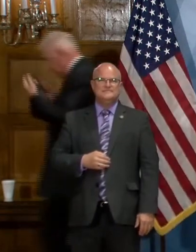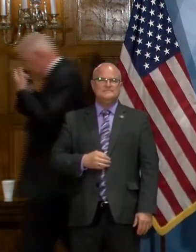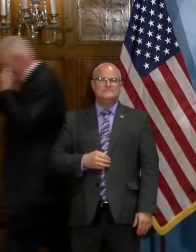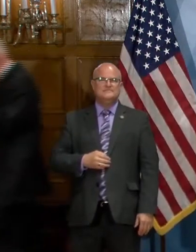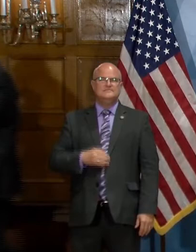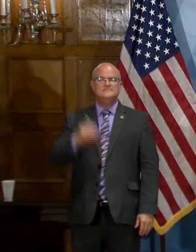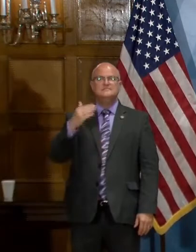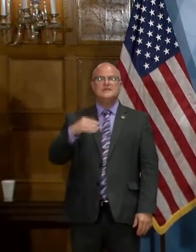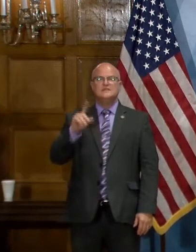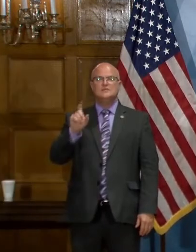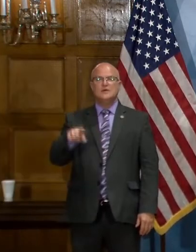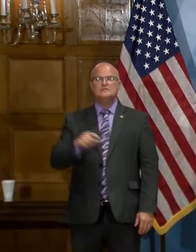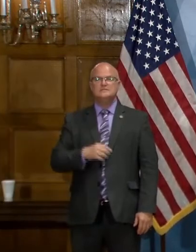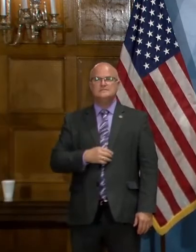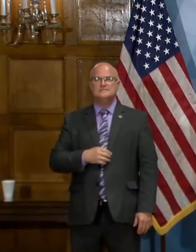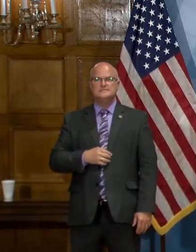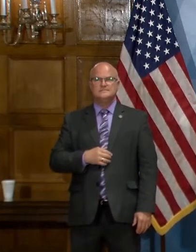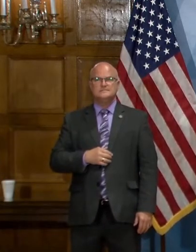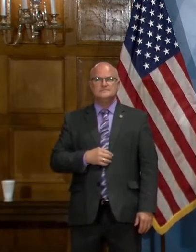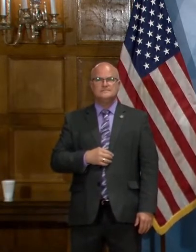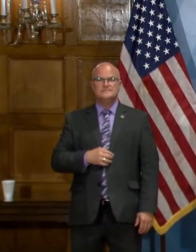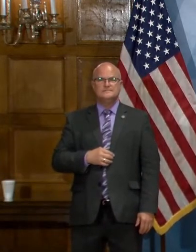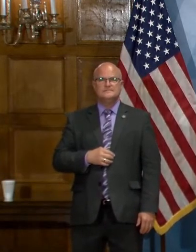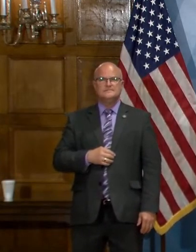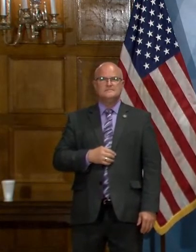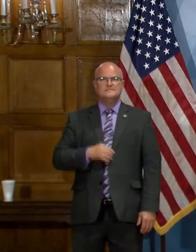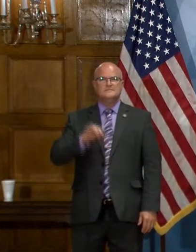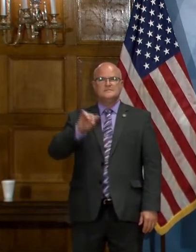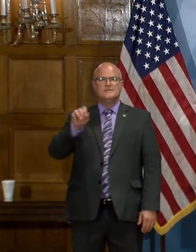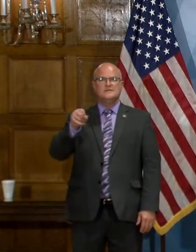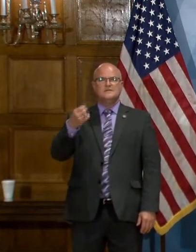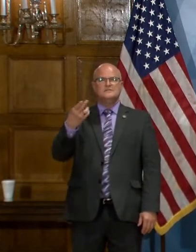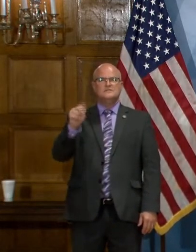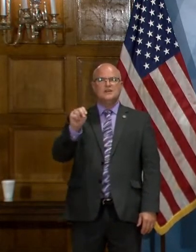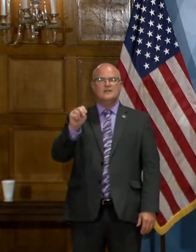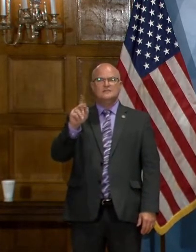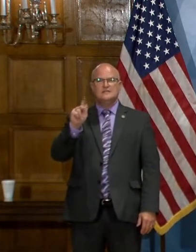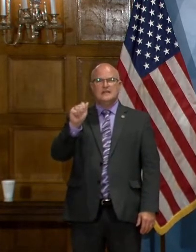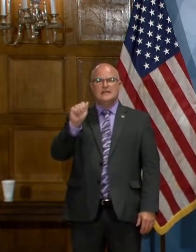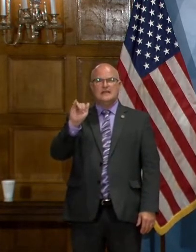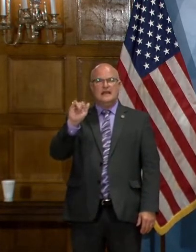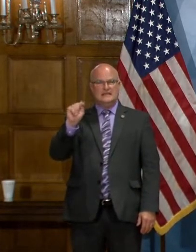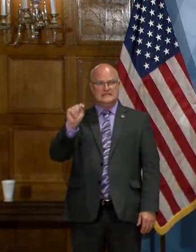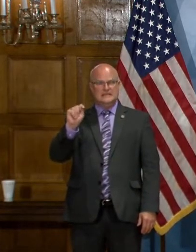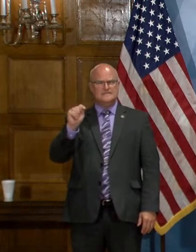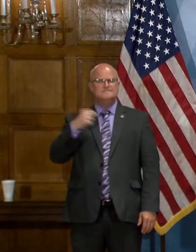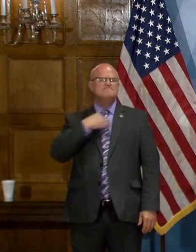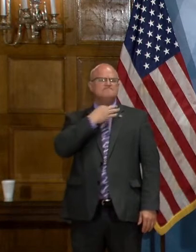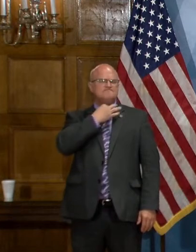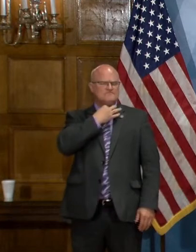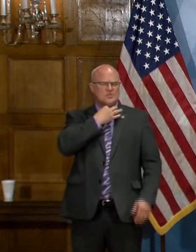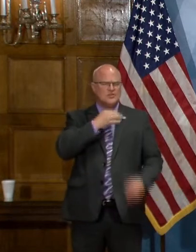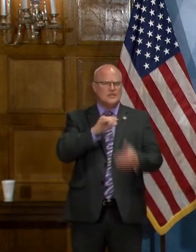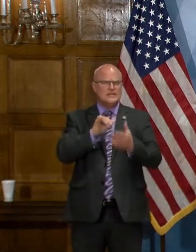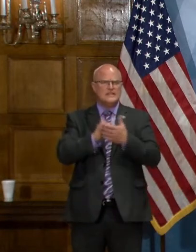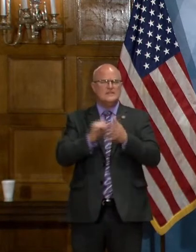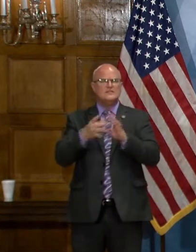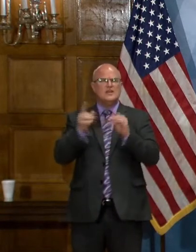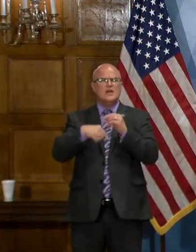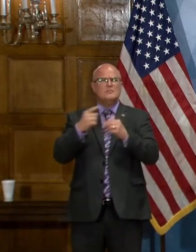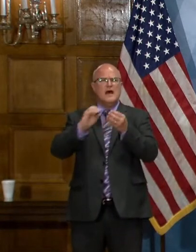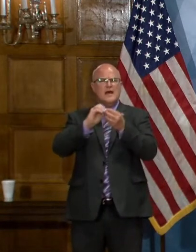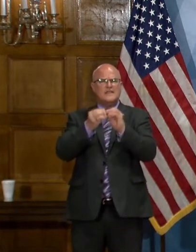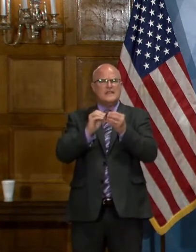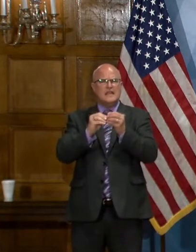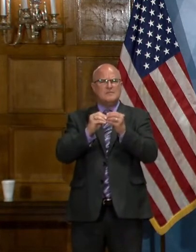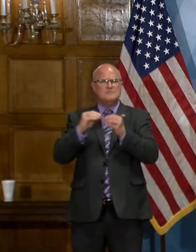Next question. Hey, Governor, this is Josh White with KEIT. I was curious, you were talking about the